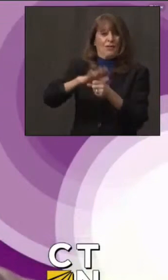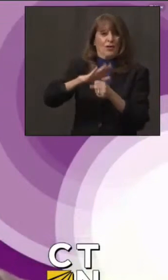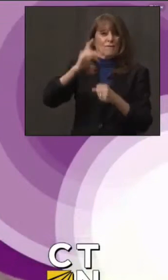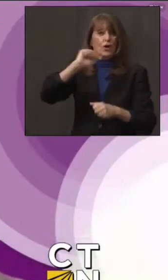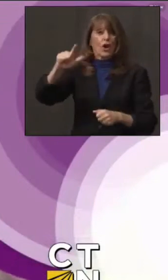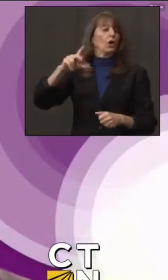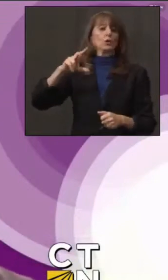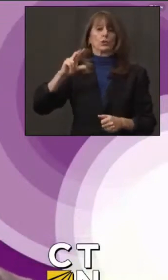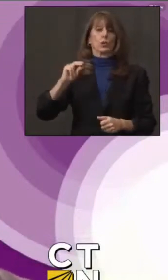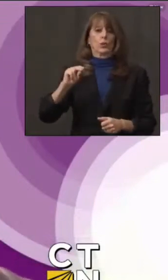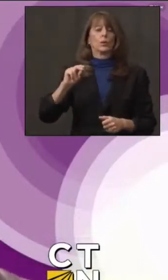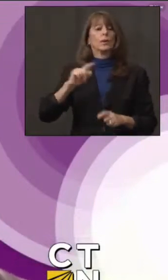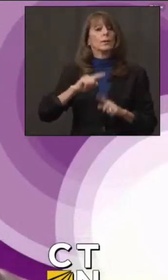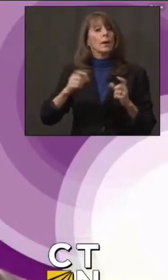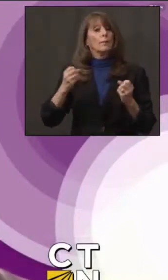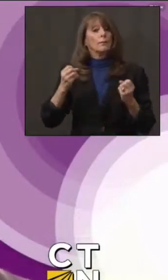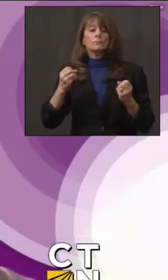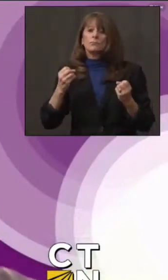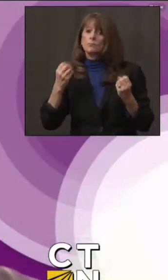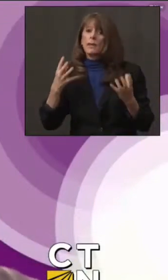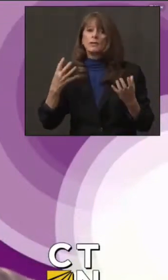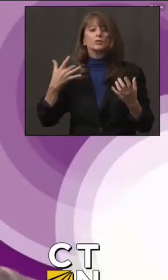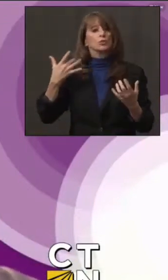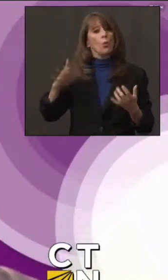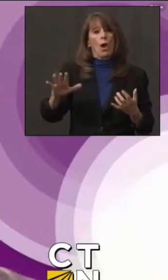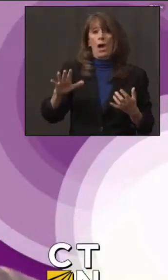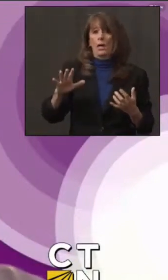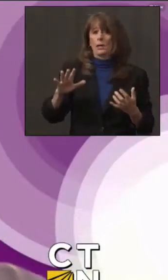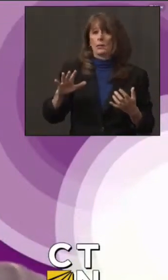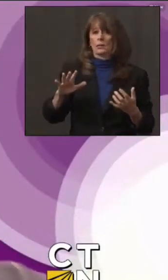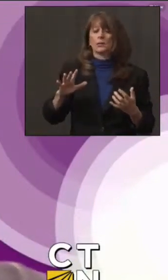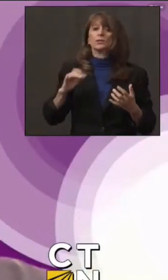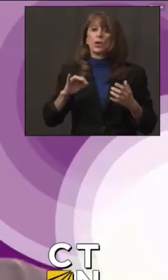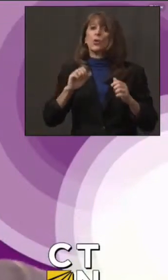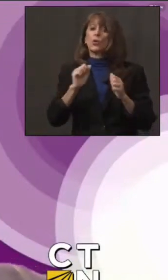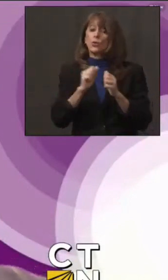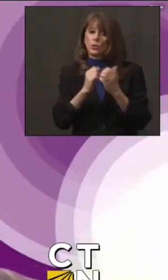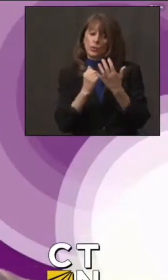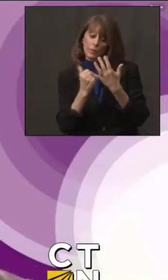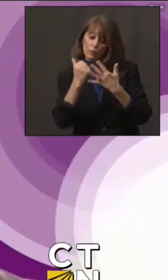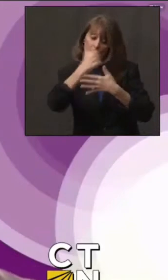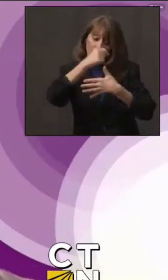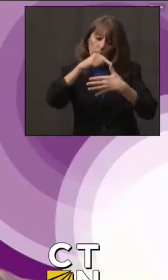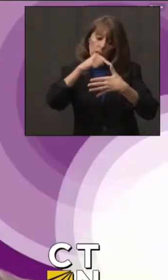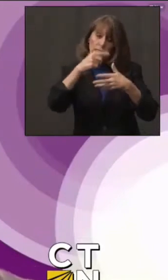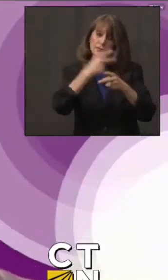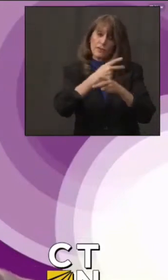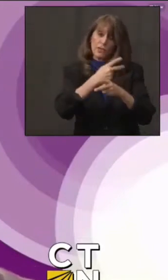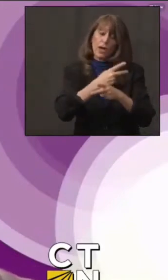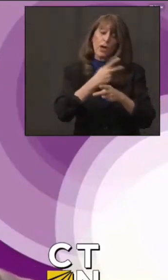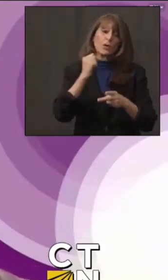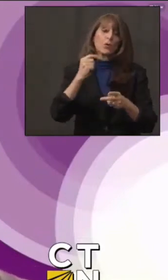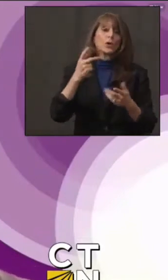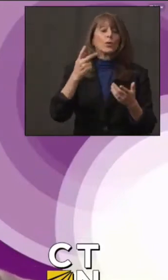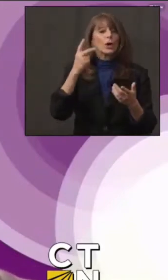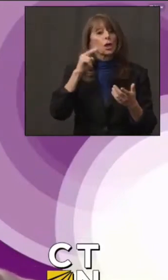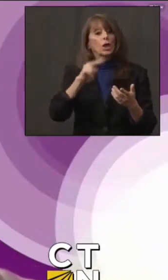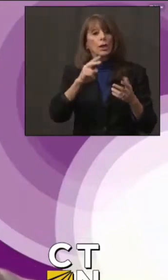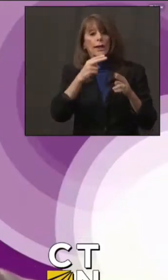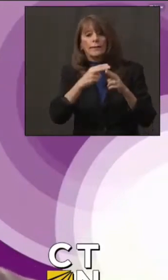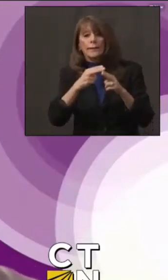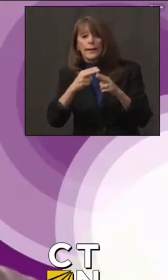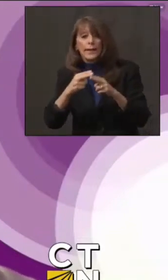healthcare workers. So within the prioritization we received from our federal partners, or namely the